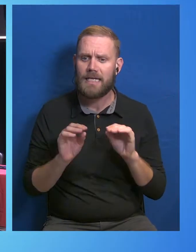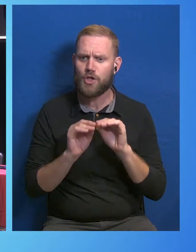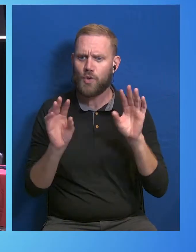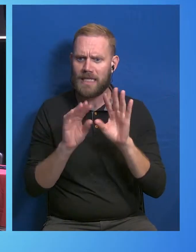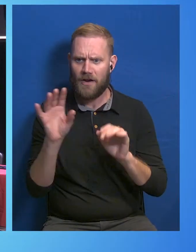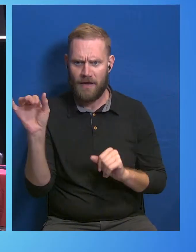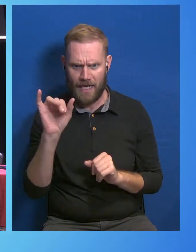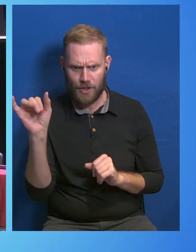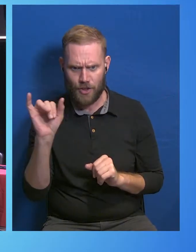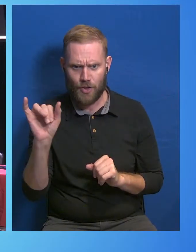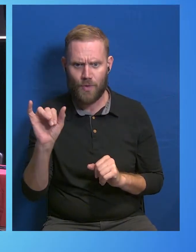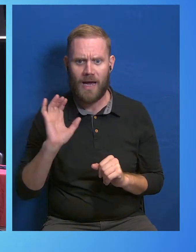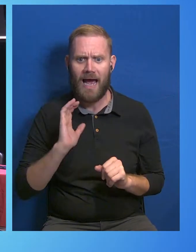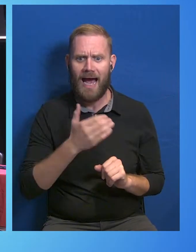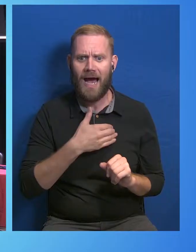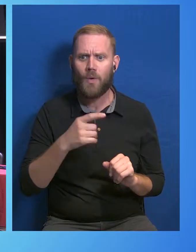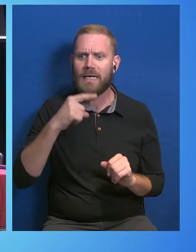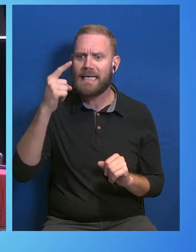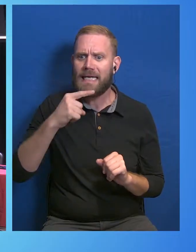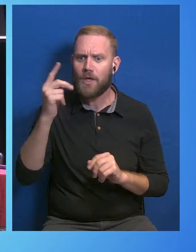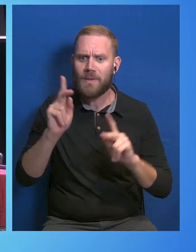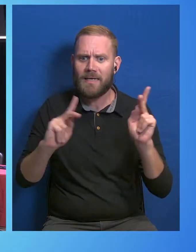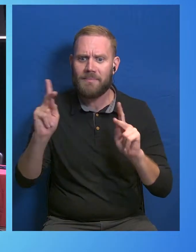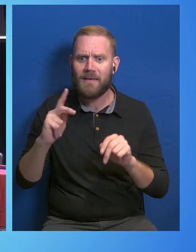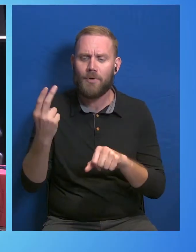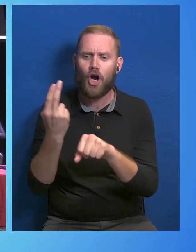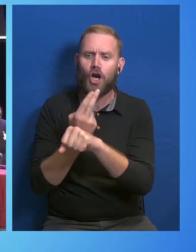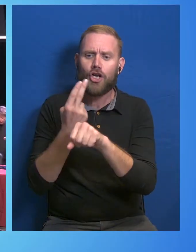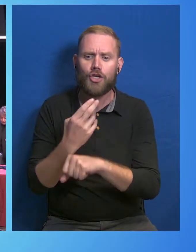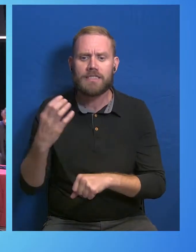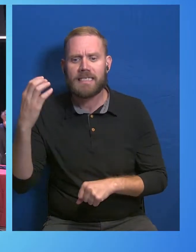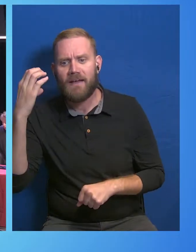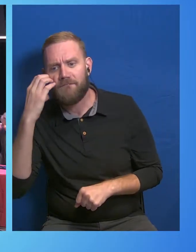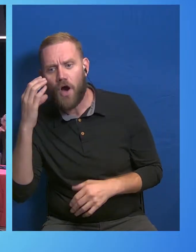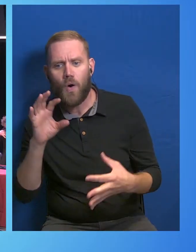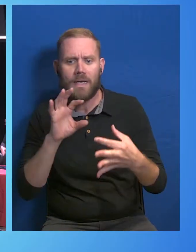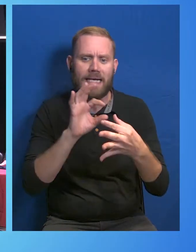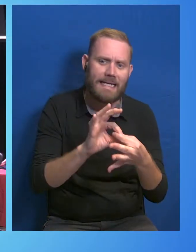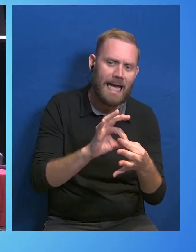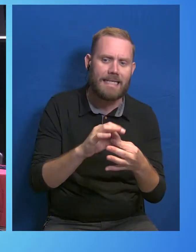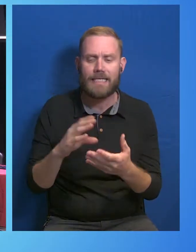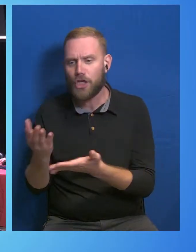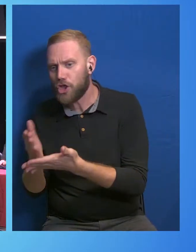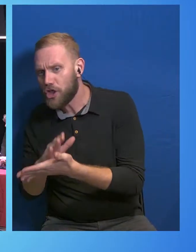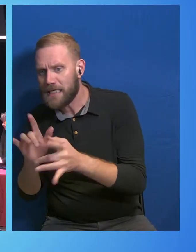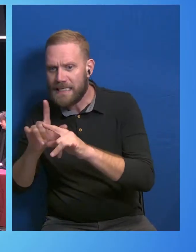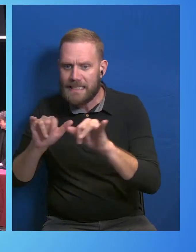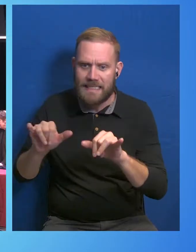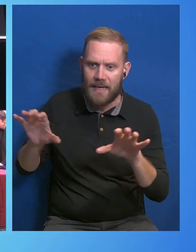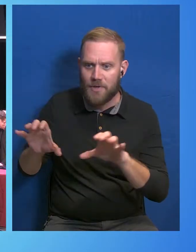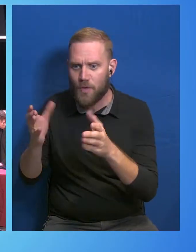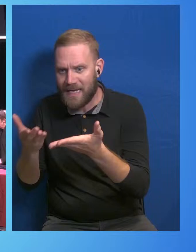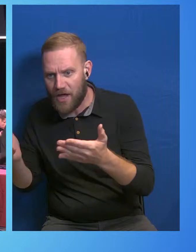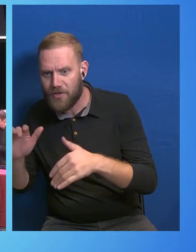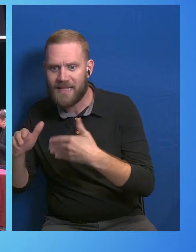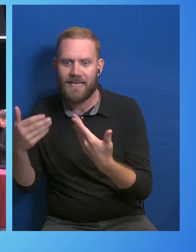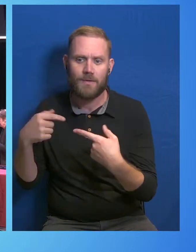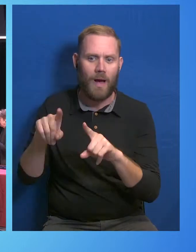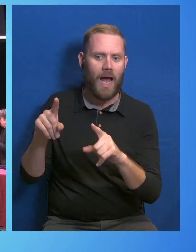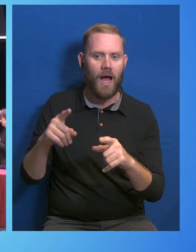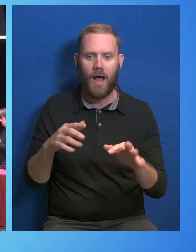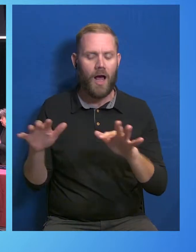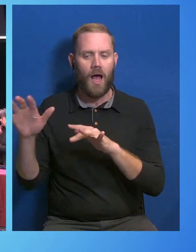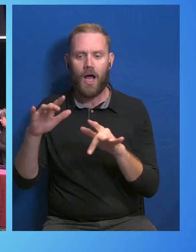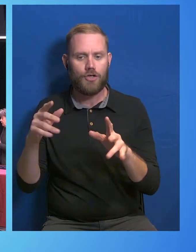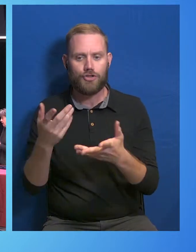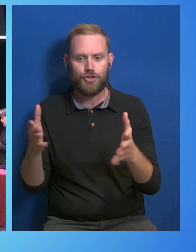clarify, while our hearing folks may be on the phone participating by bridge line, calling, cooking, doing other things in their household,